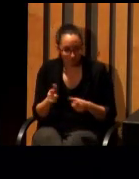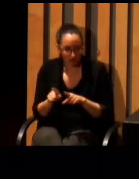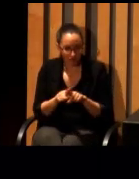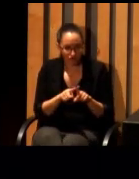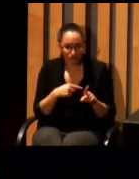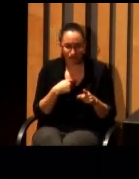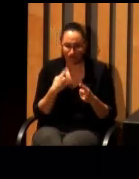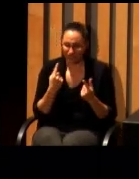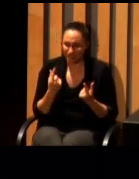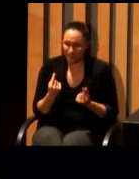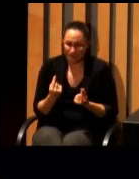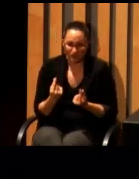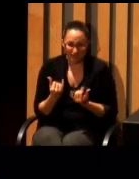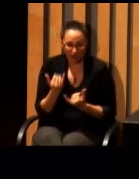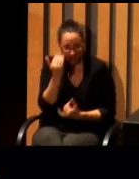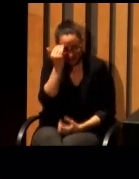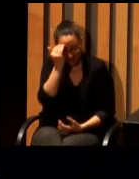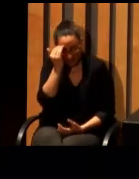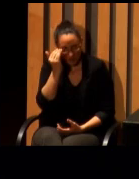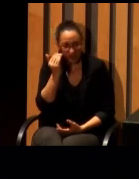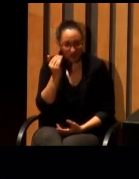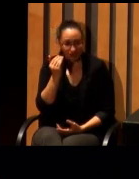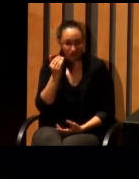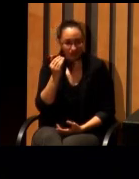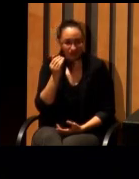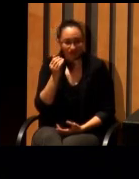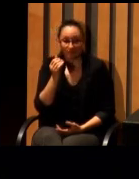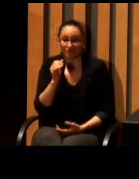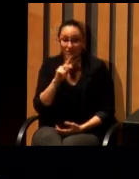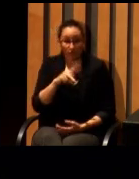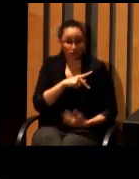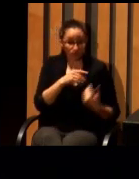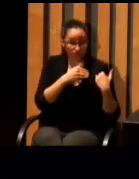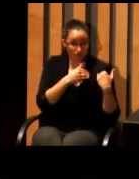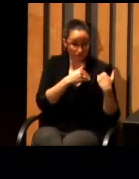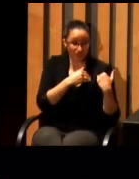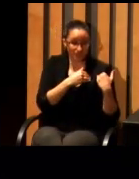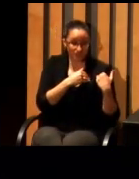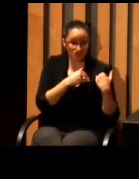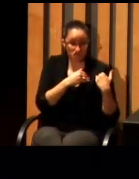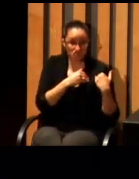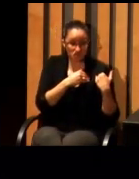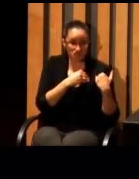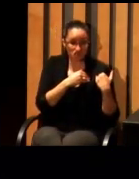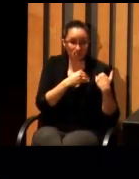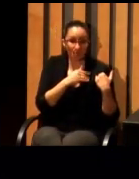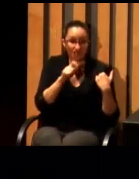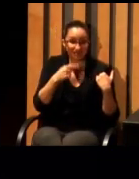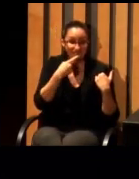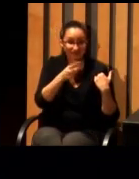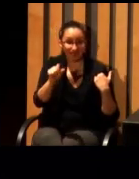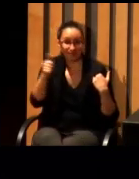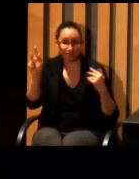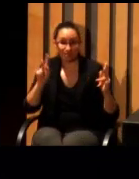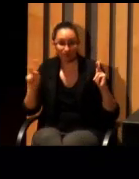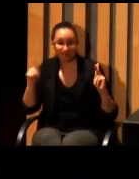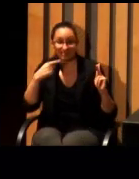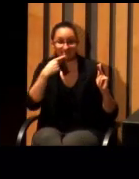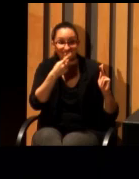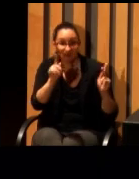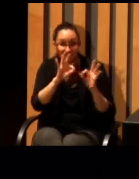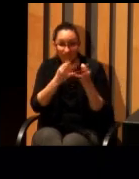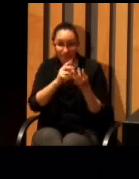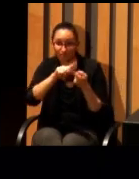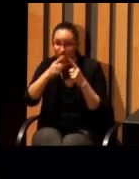I do? I'll take that to the next step. Personal responsibility to tell other people, to tell your neighbor that